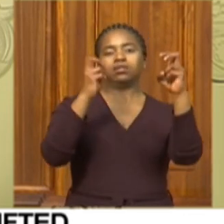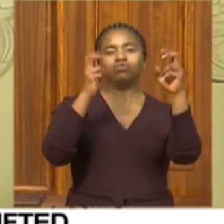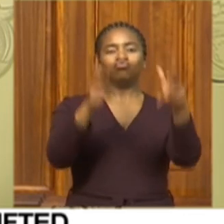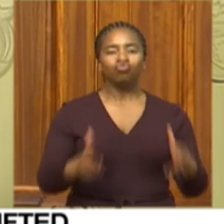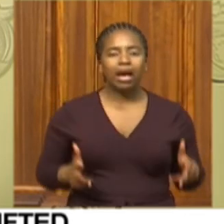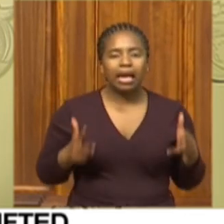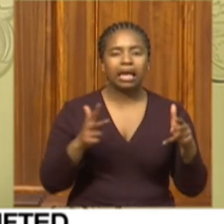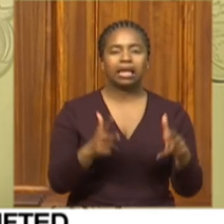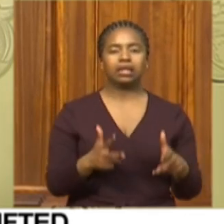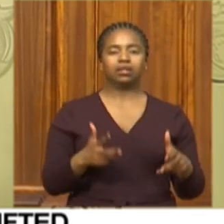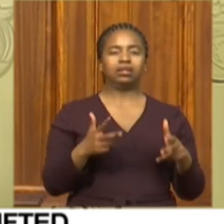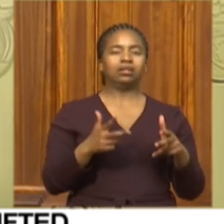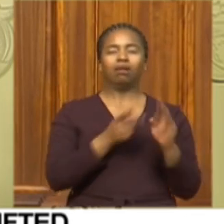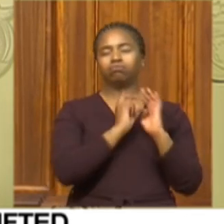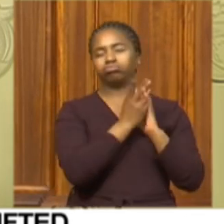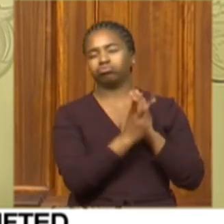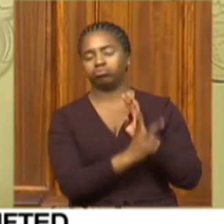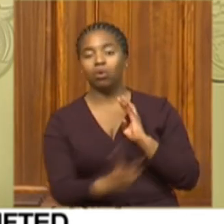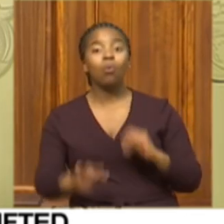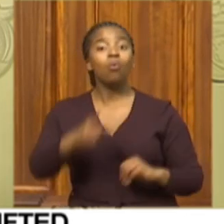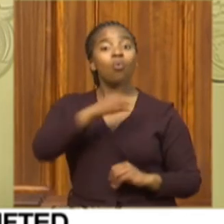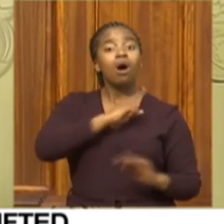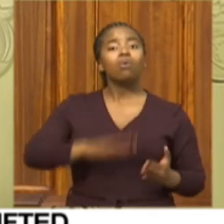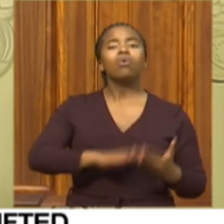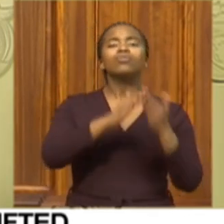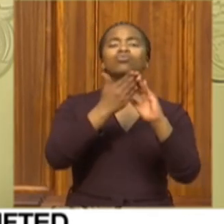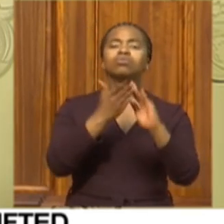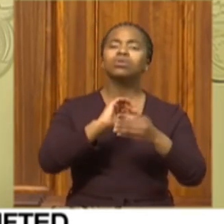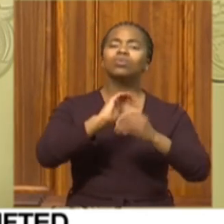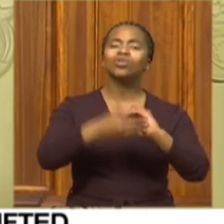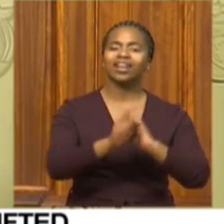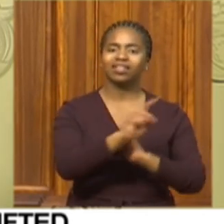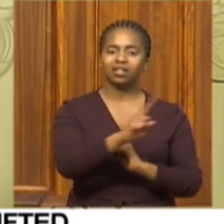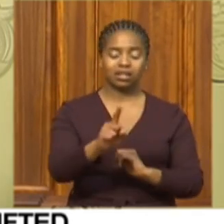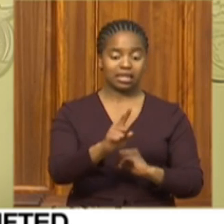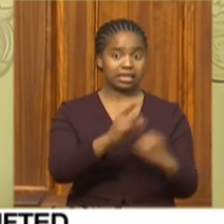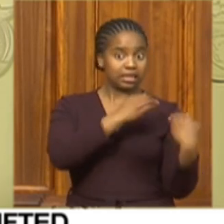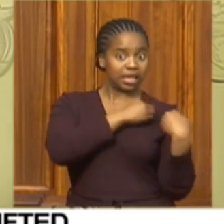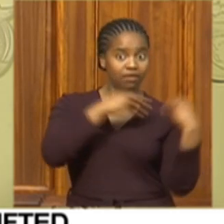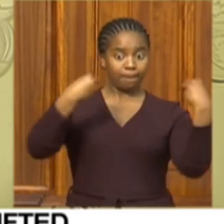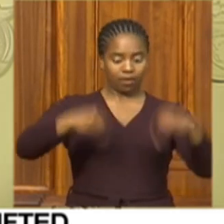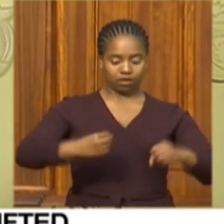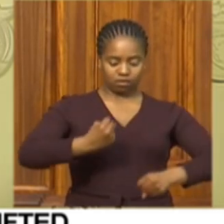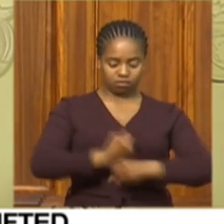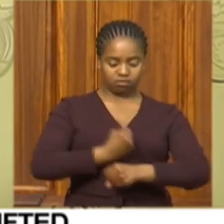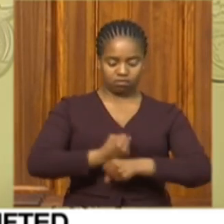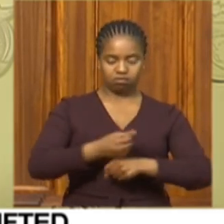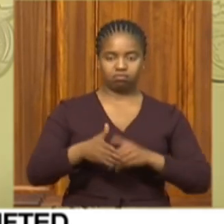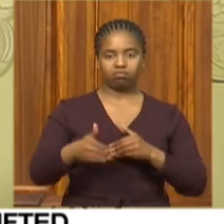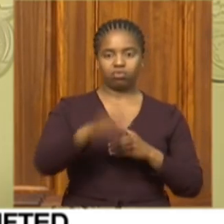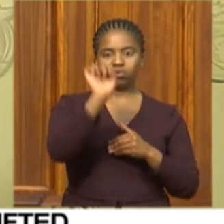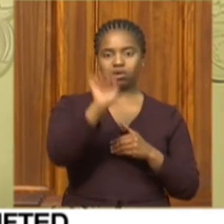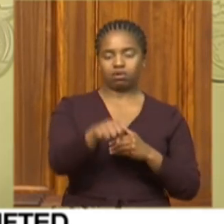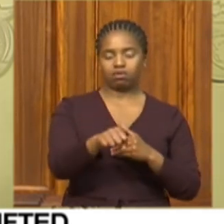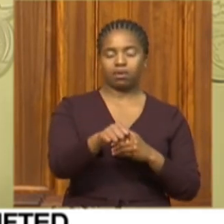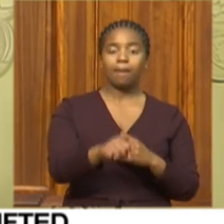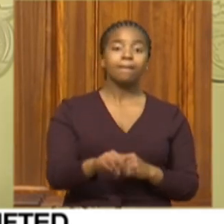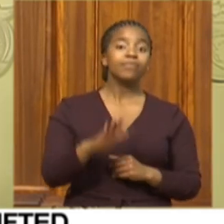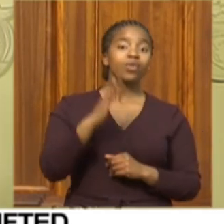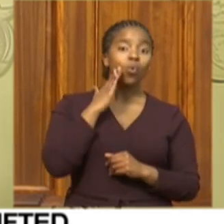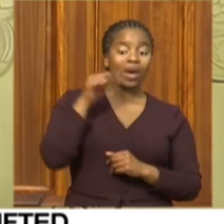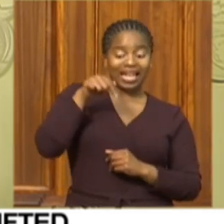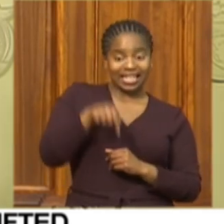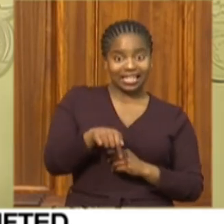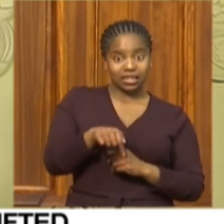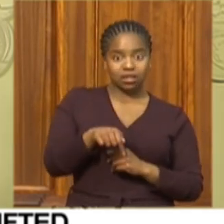and commuters and create a safe environment for businesses to operate. While this crisis has brought